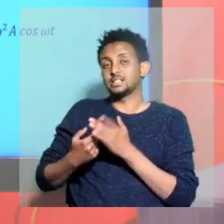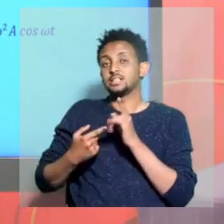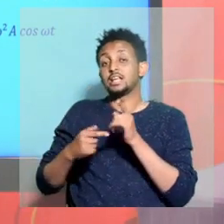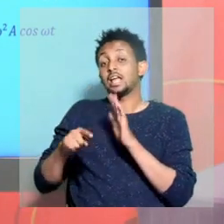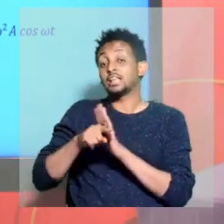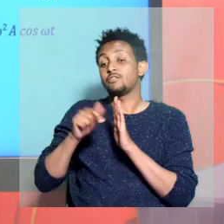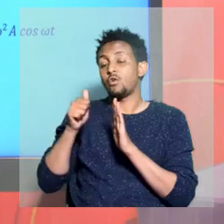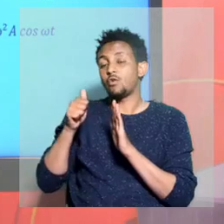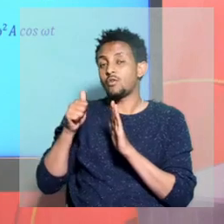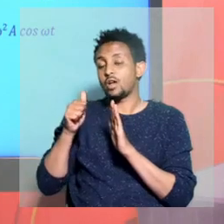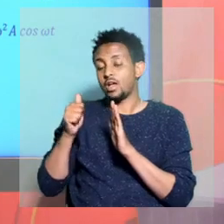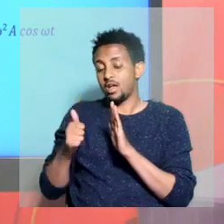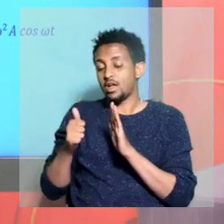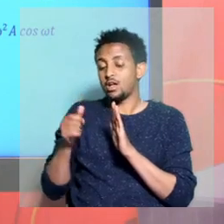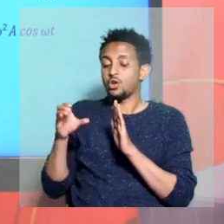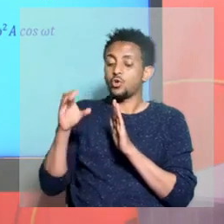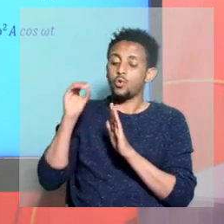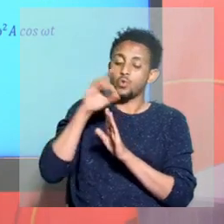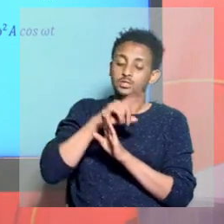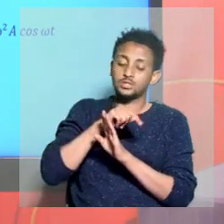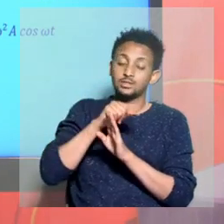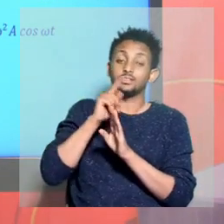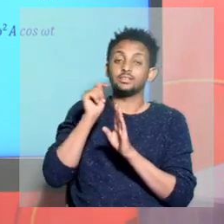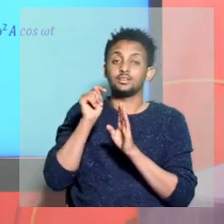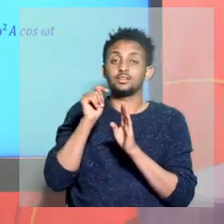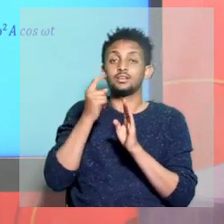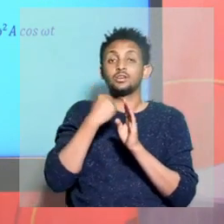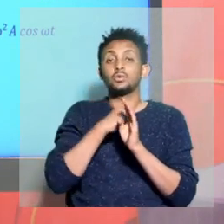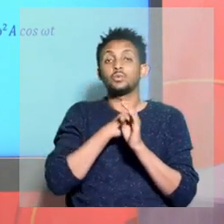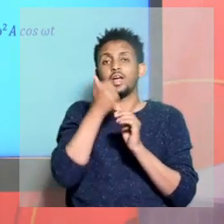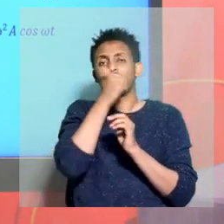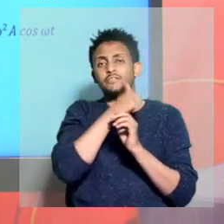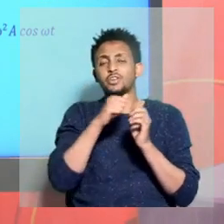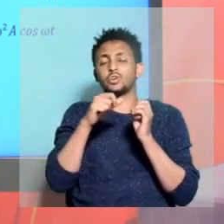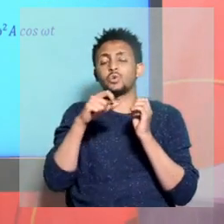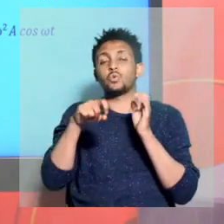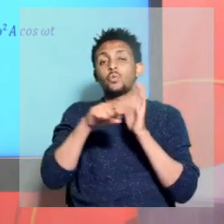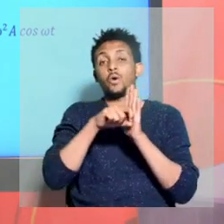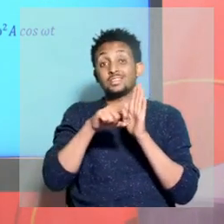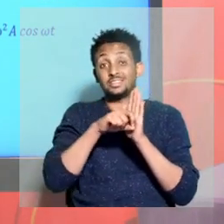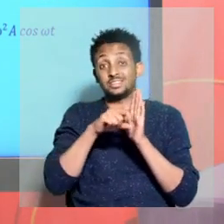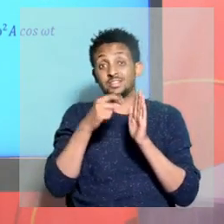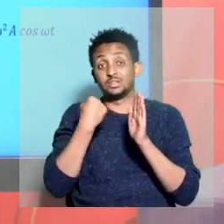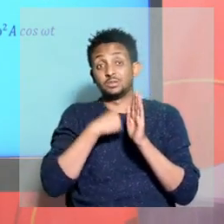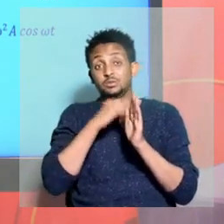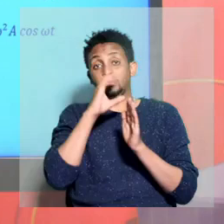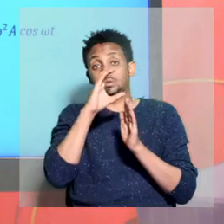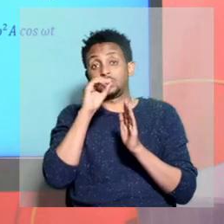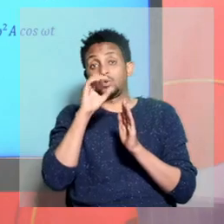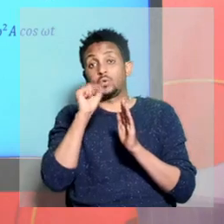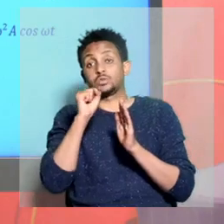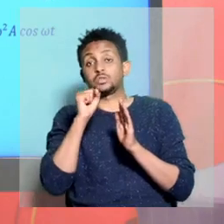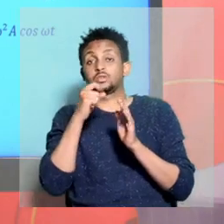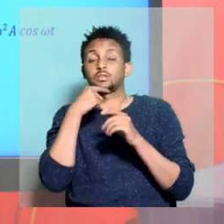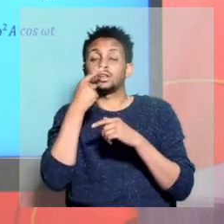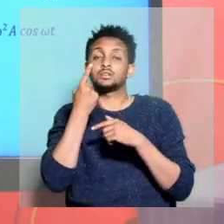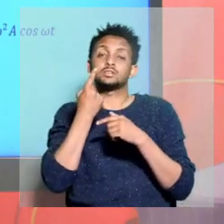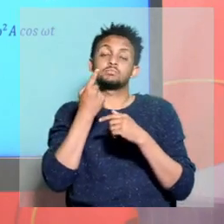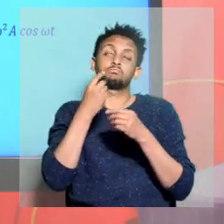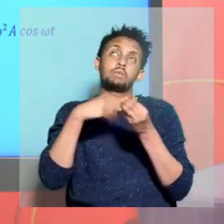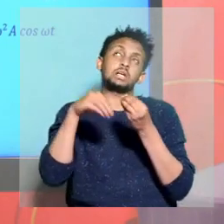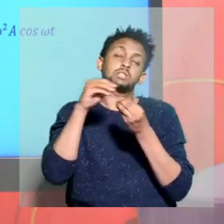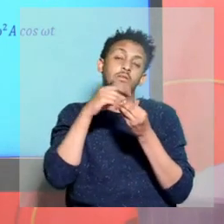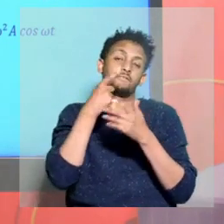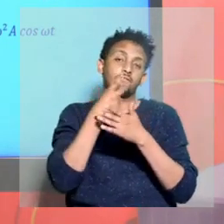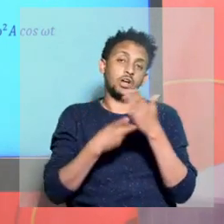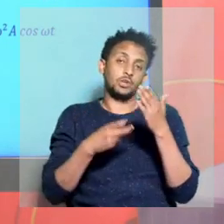negative of omega squared a cos omega t. Again, every quantity before sine and cos tells us about the maximum value